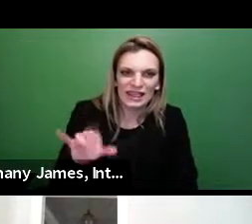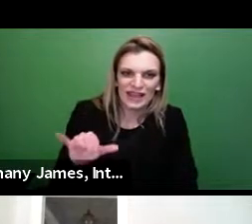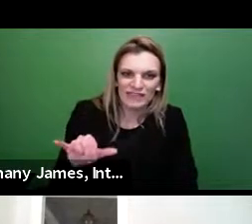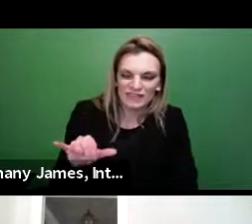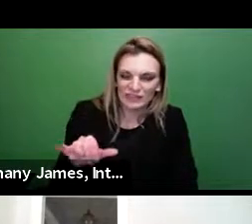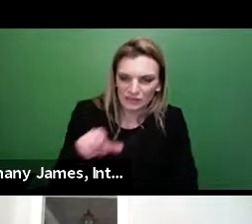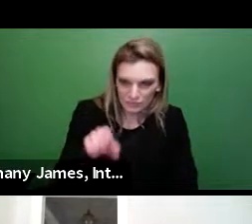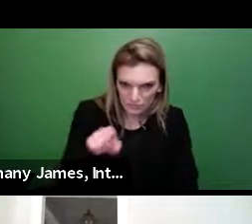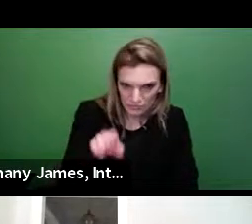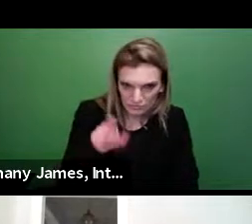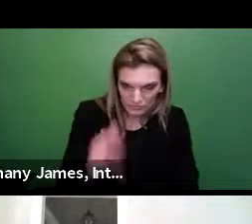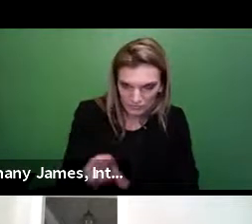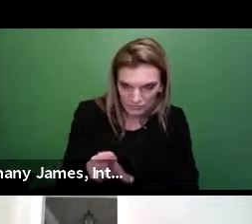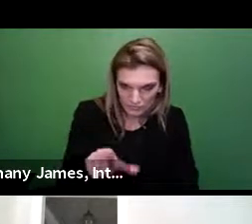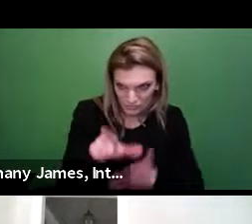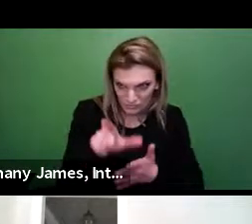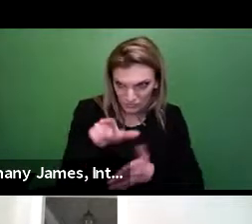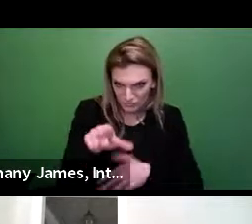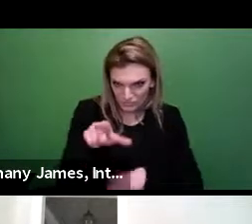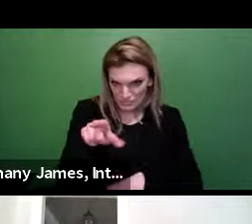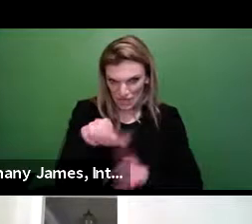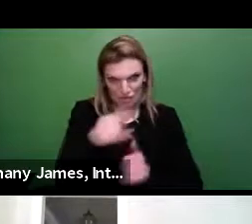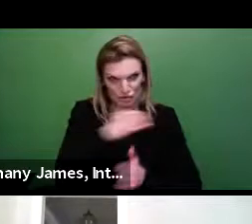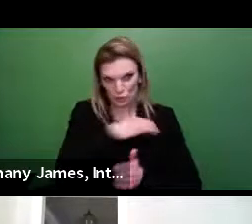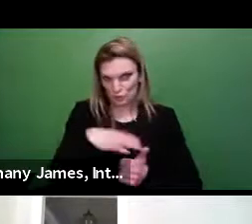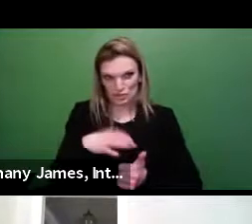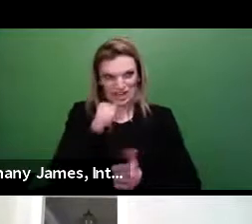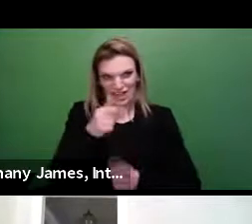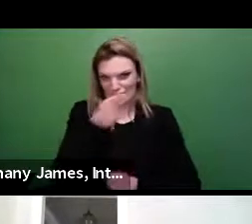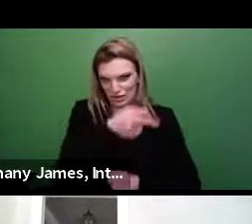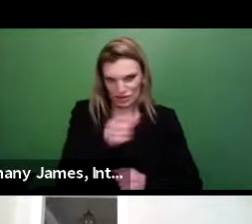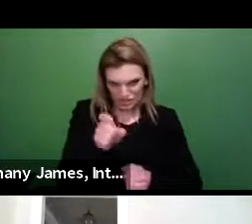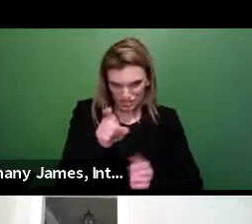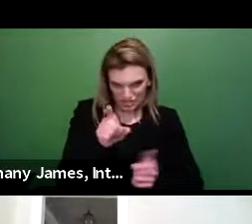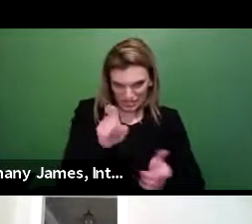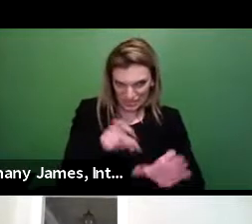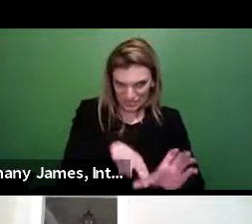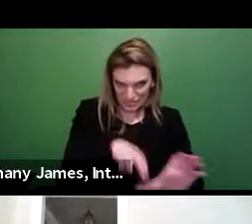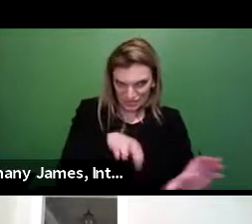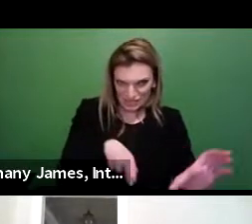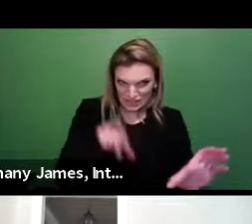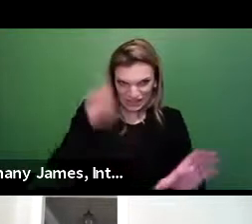other commissioners were not there, do they need to abstain also, our new commissioners?